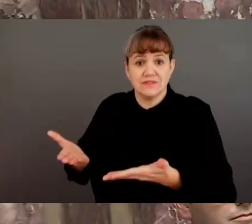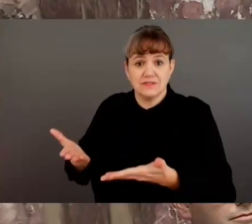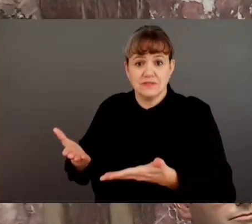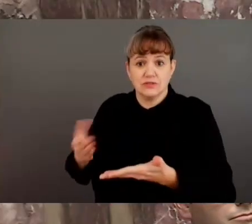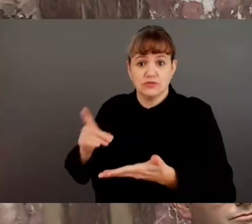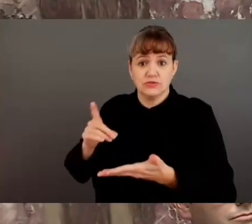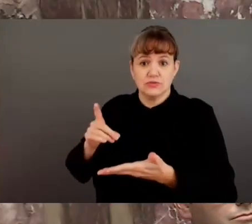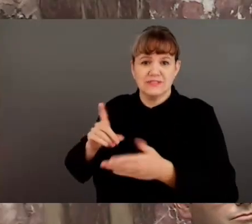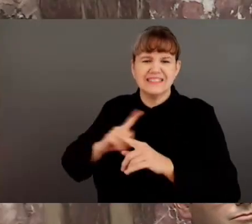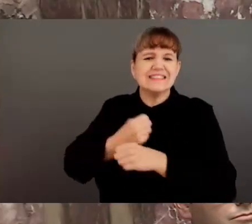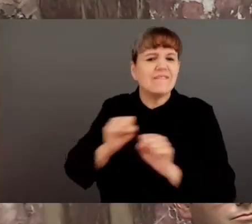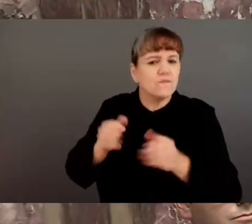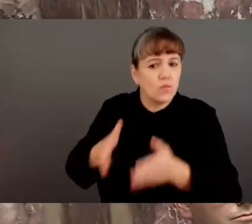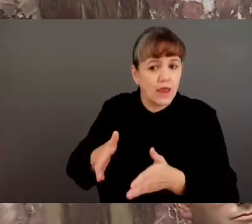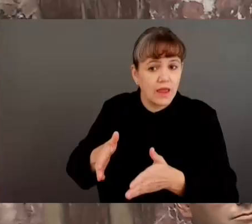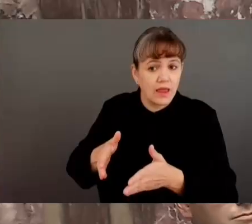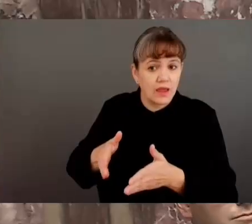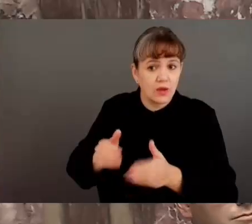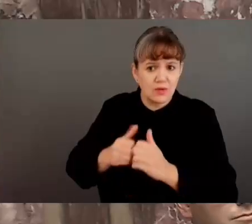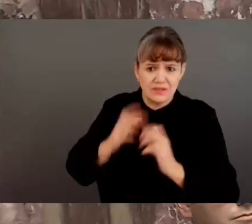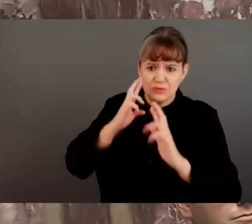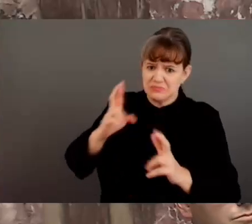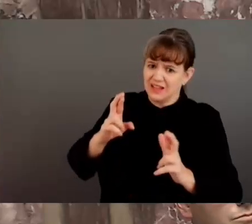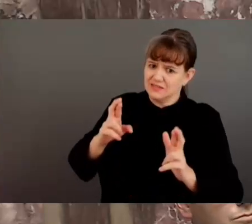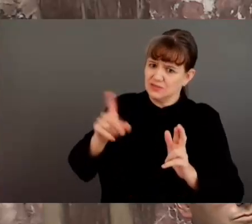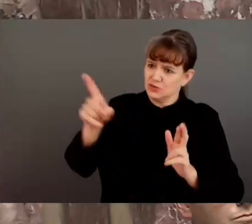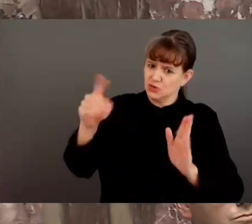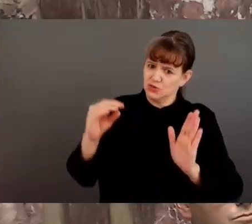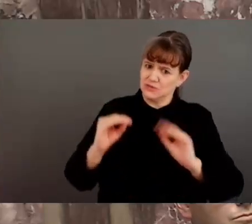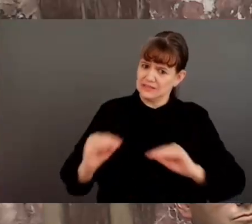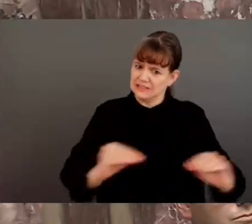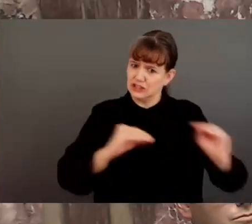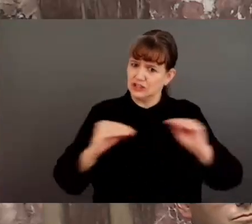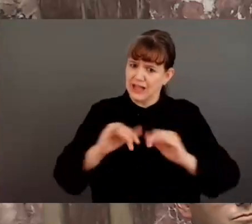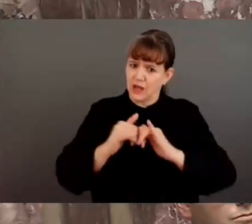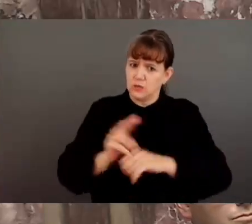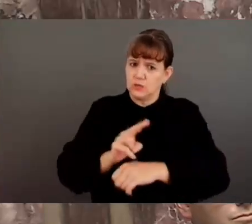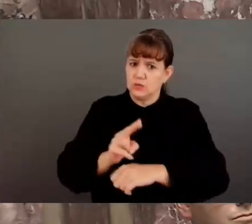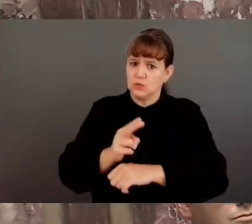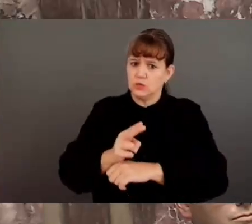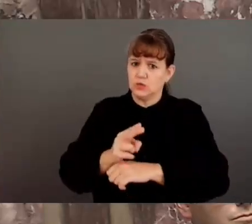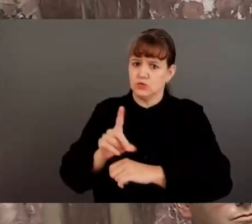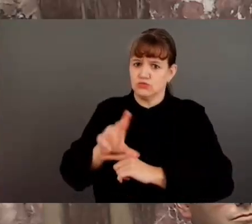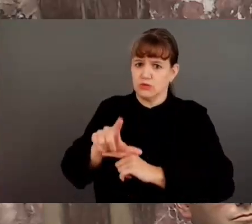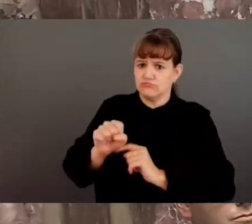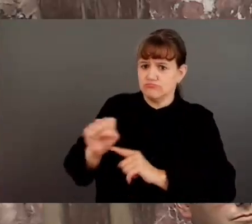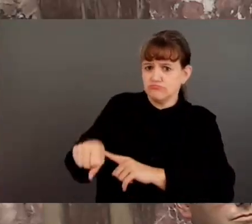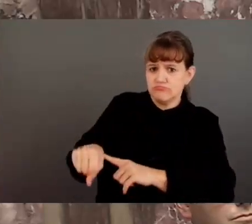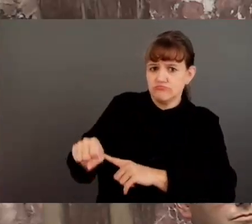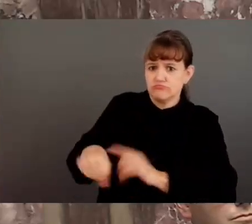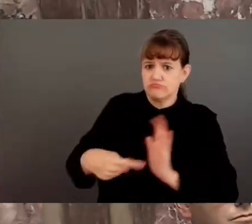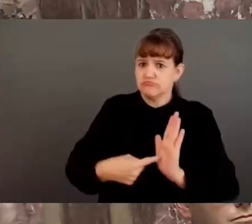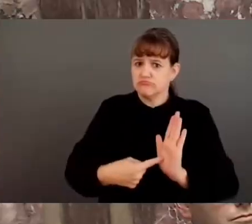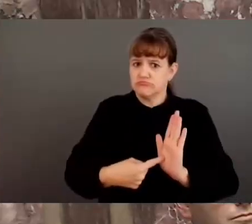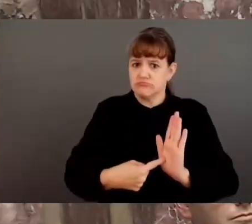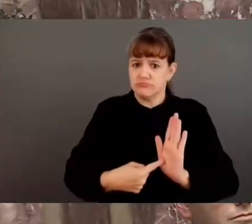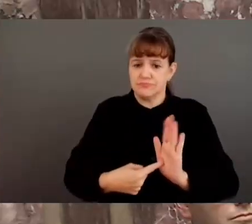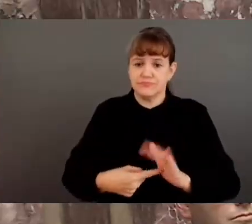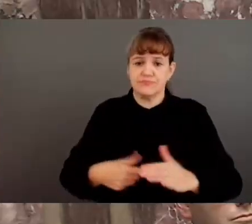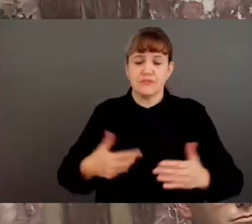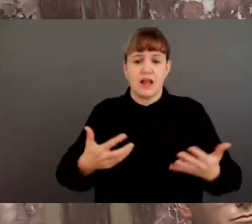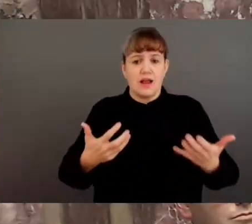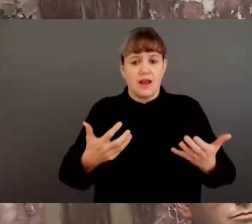schools. That being said, Mr. Speaker, I would like to remind this House of the